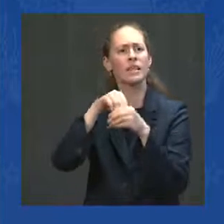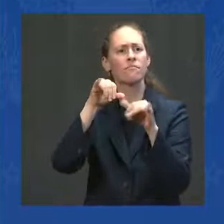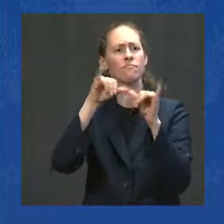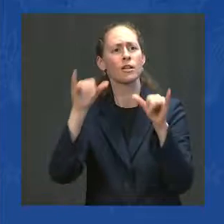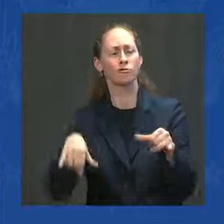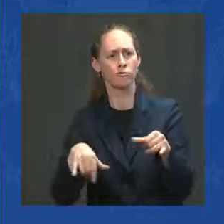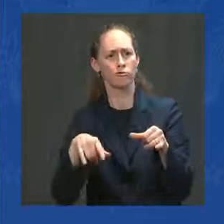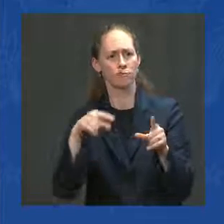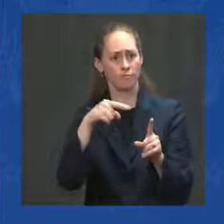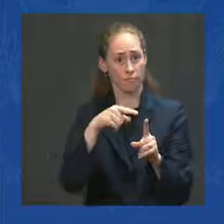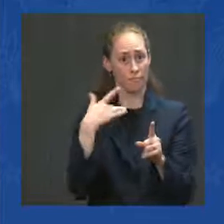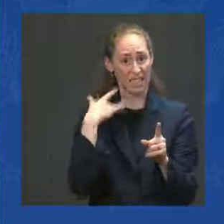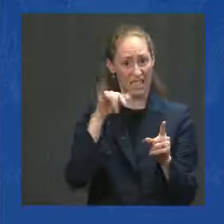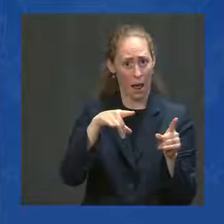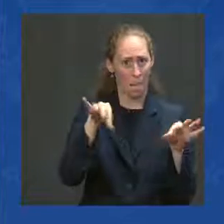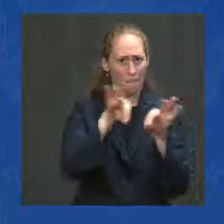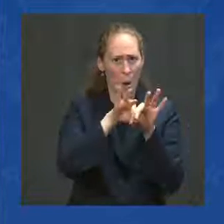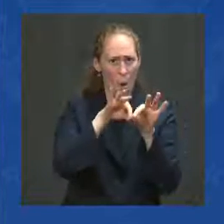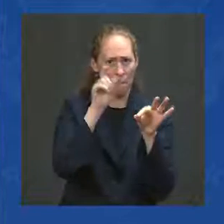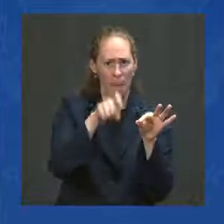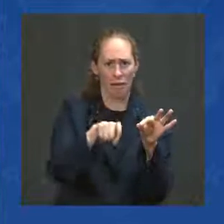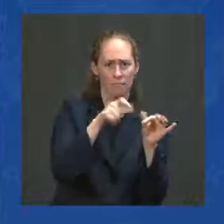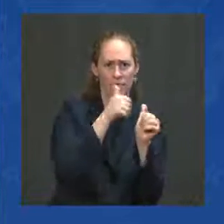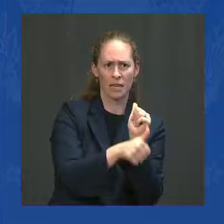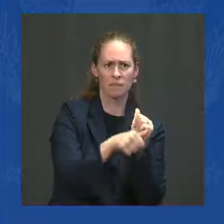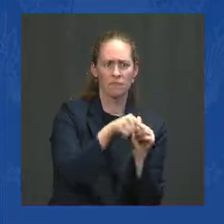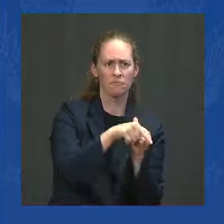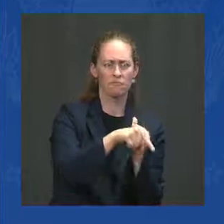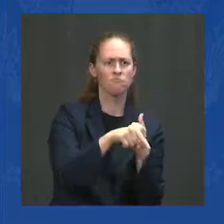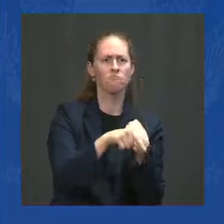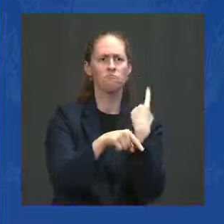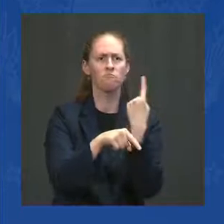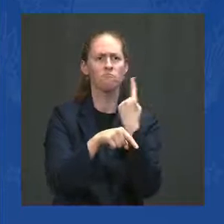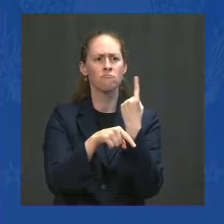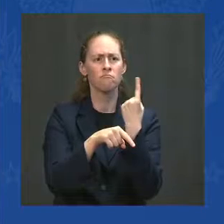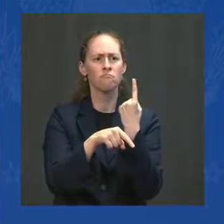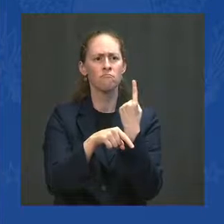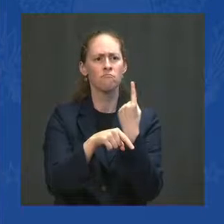to be passed, why not have the House take it up immediately for a vote?